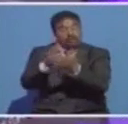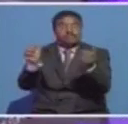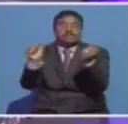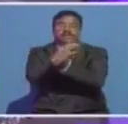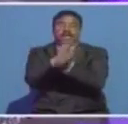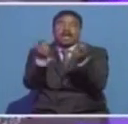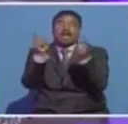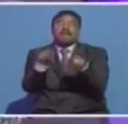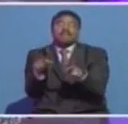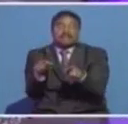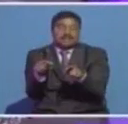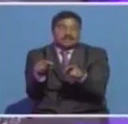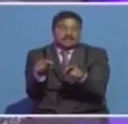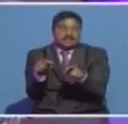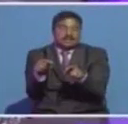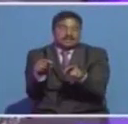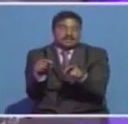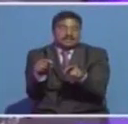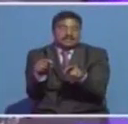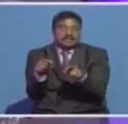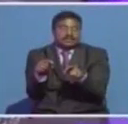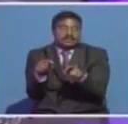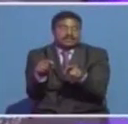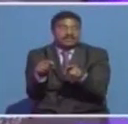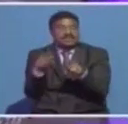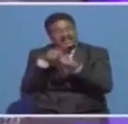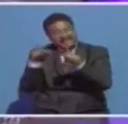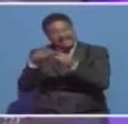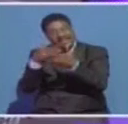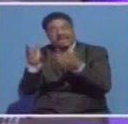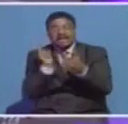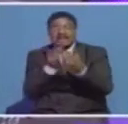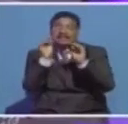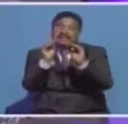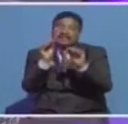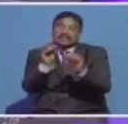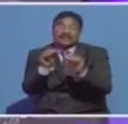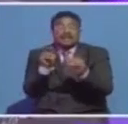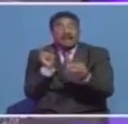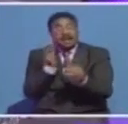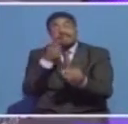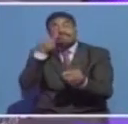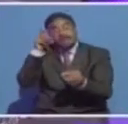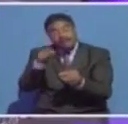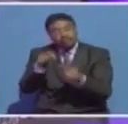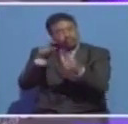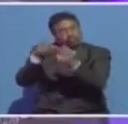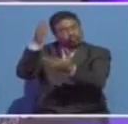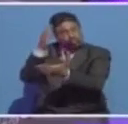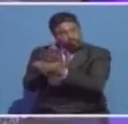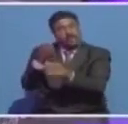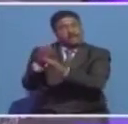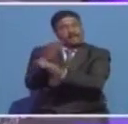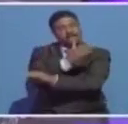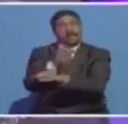risk reduction, and all sorts of things where we need to invest in avoiding disasters. If we do